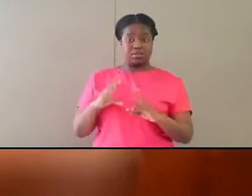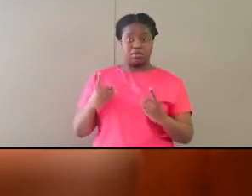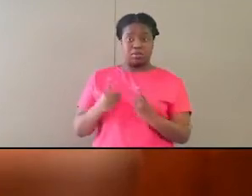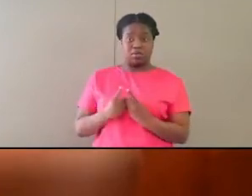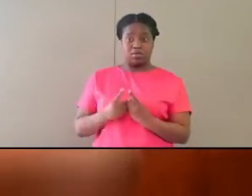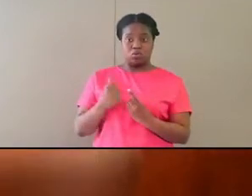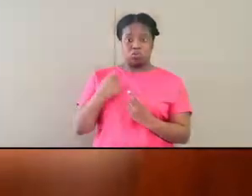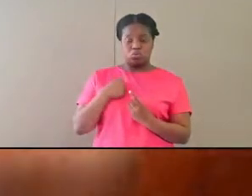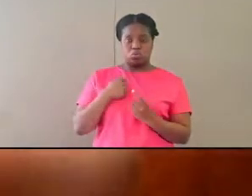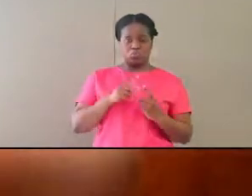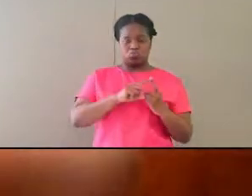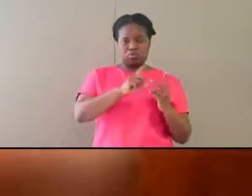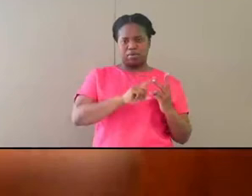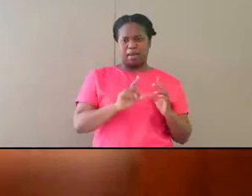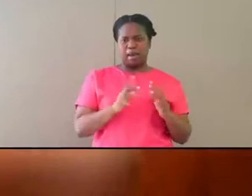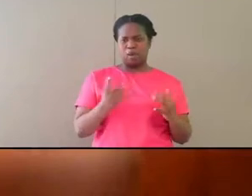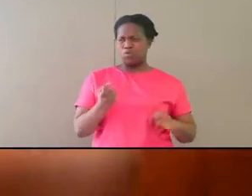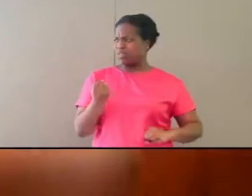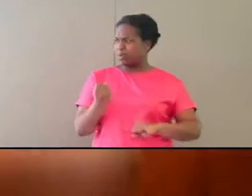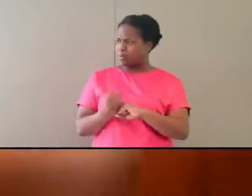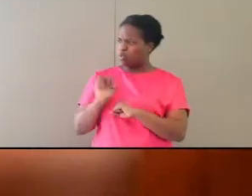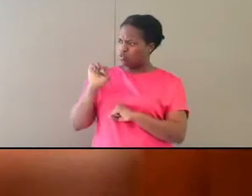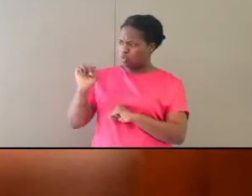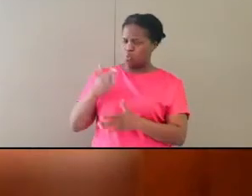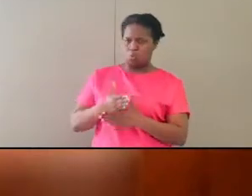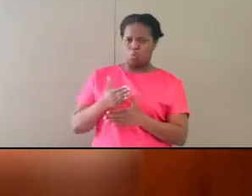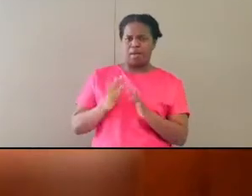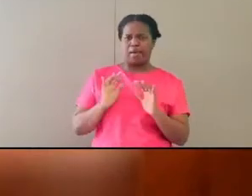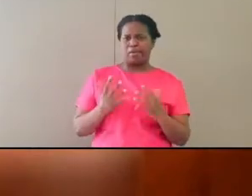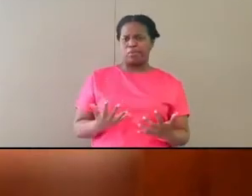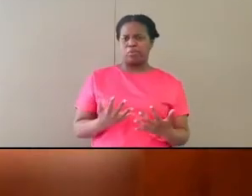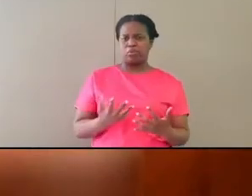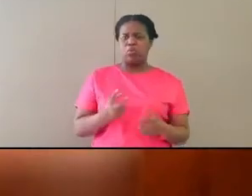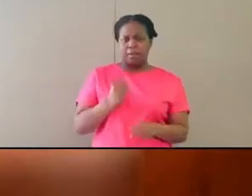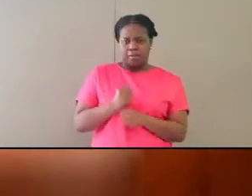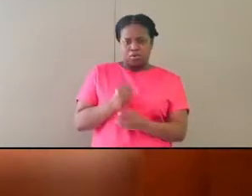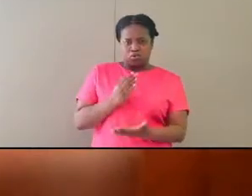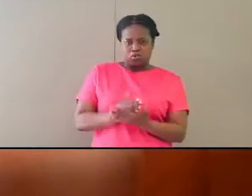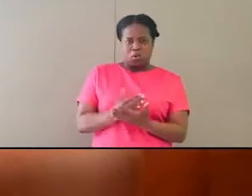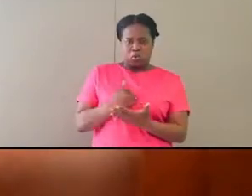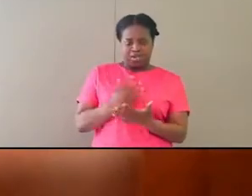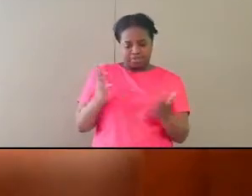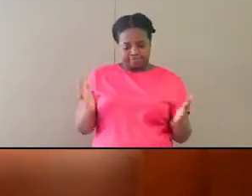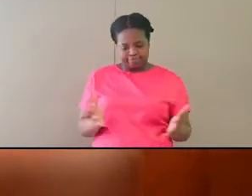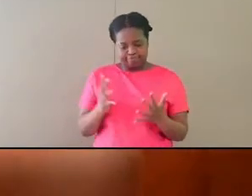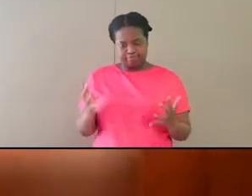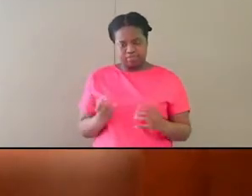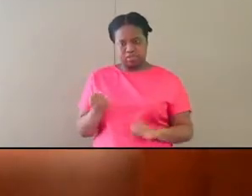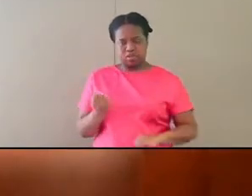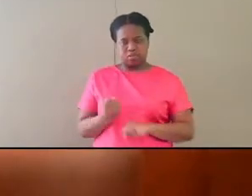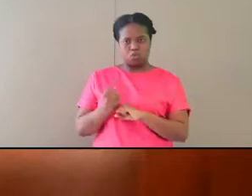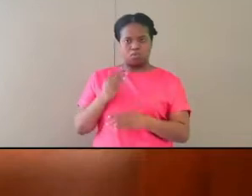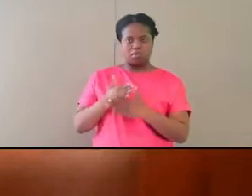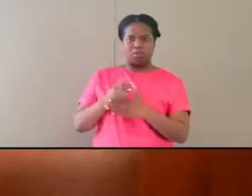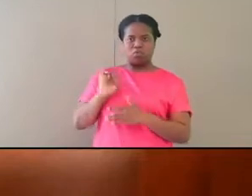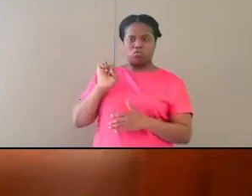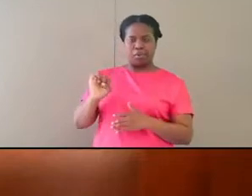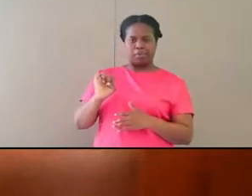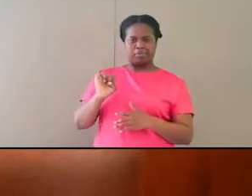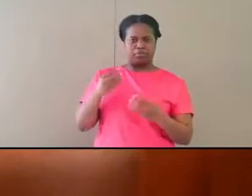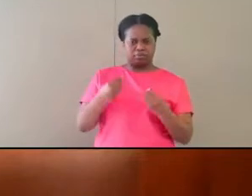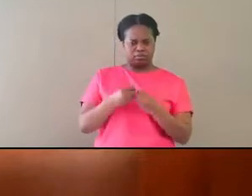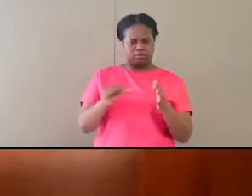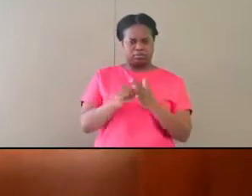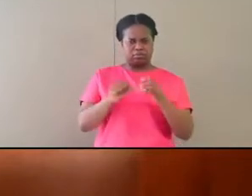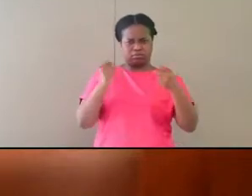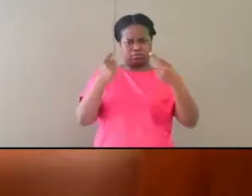us who are sitting in different rooms, how do we support your work? How do we galvanize action around the critical issues that we've raised here? Because I think